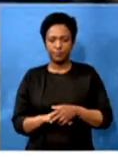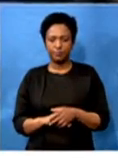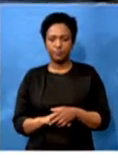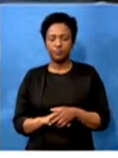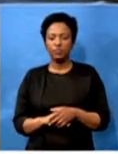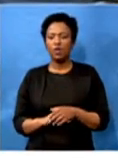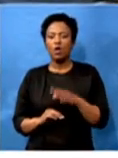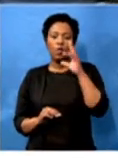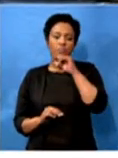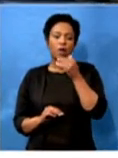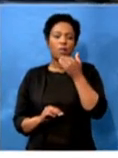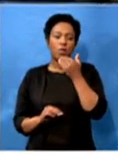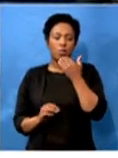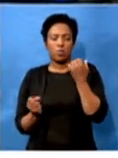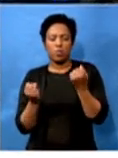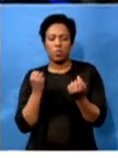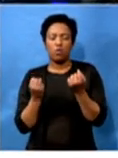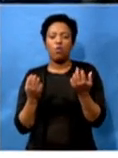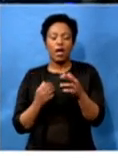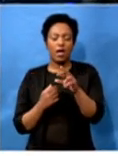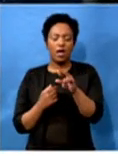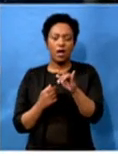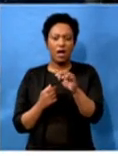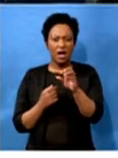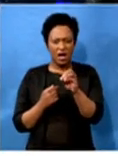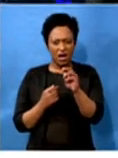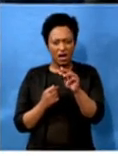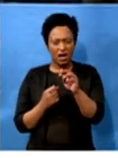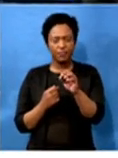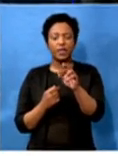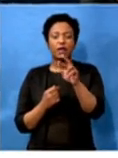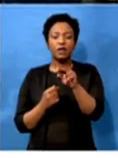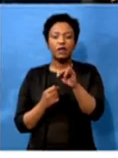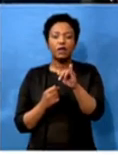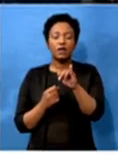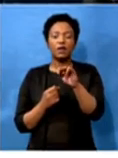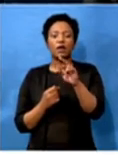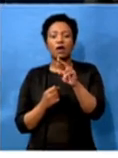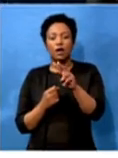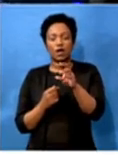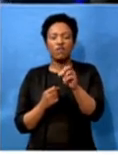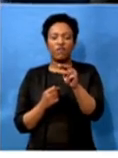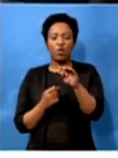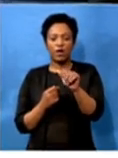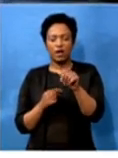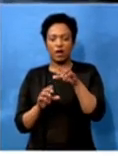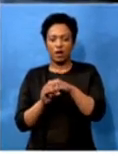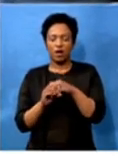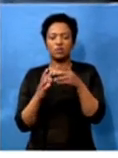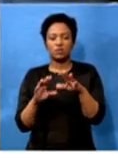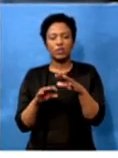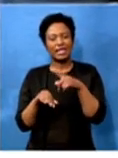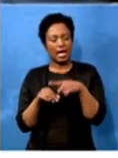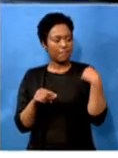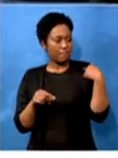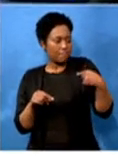and there's an interesting timeline of looking at exactly sort of the years that they each passed on, and of course, as we keep on saying,